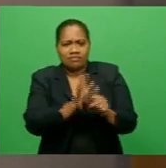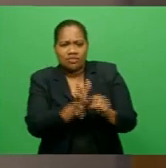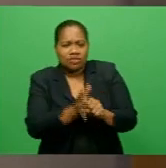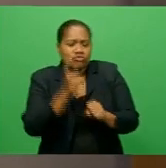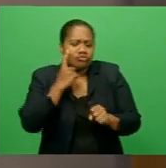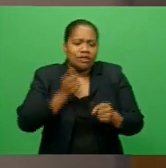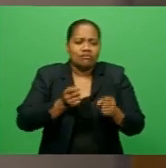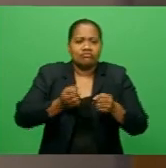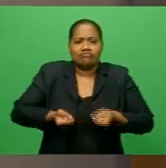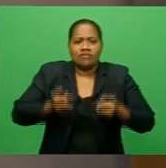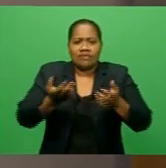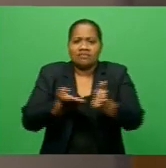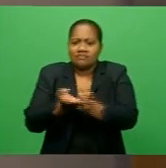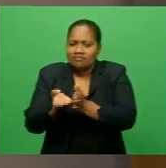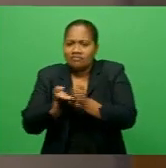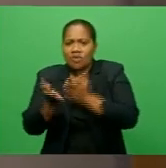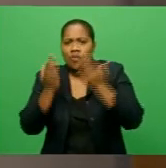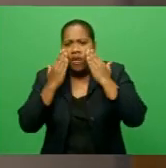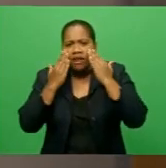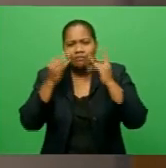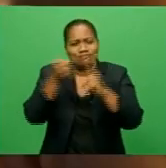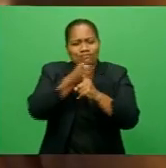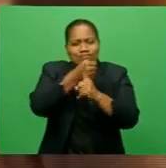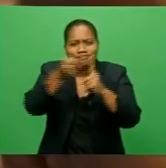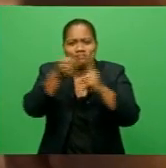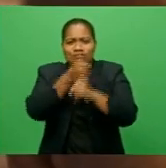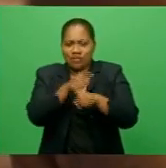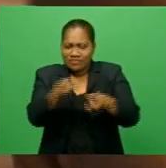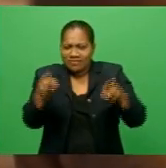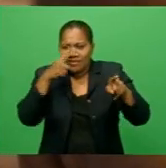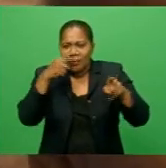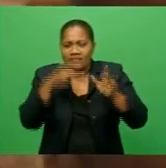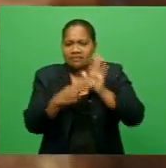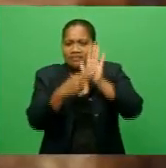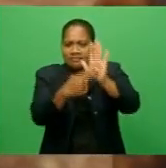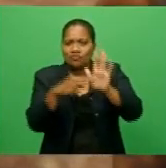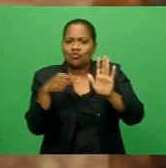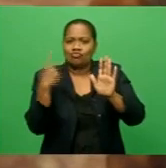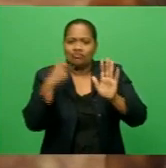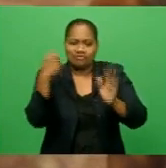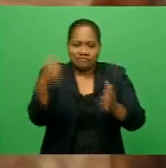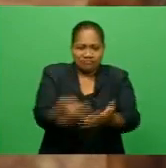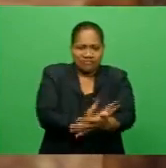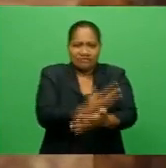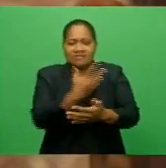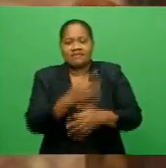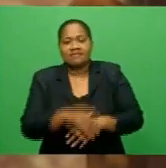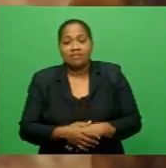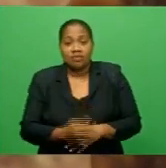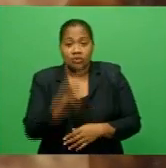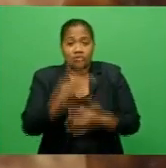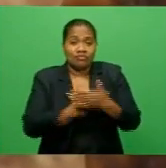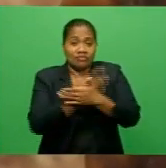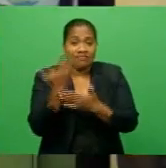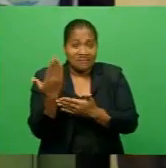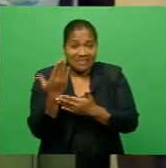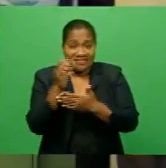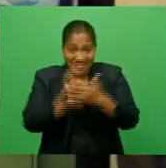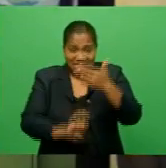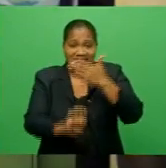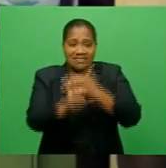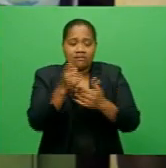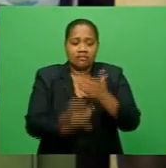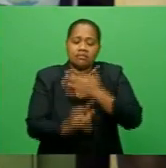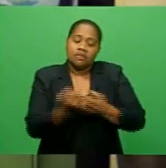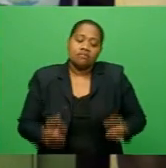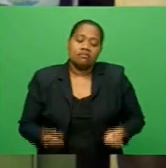and advocacy to people of Nandi who have been affected. Samorshina says the two-day event will offer support